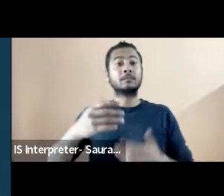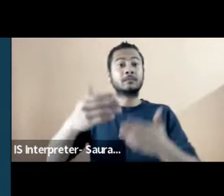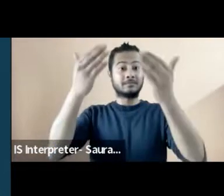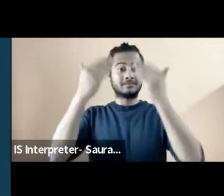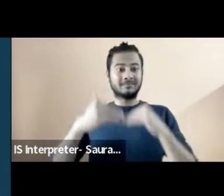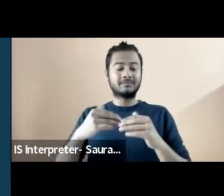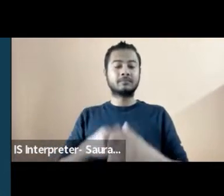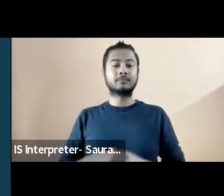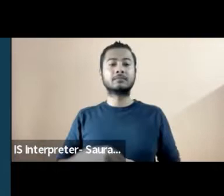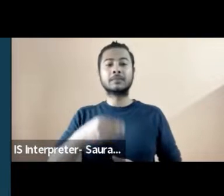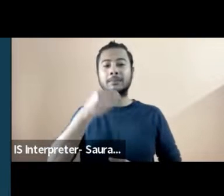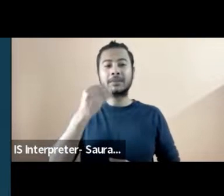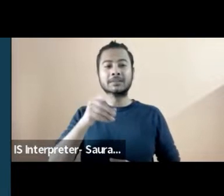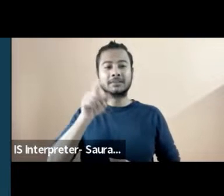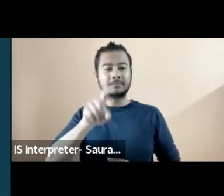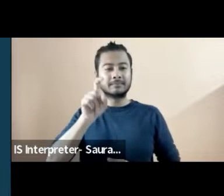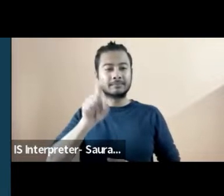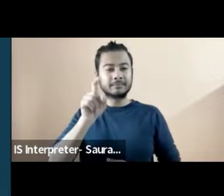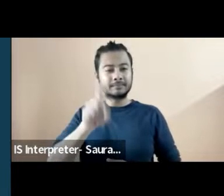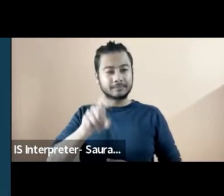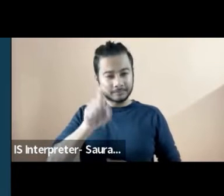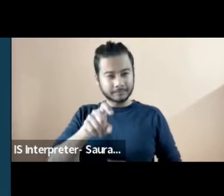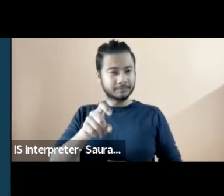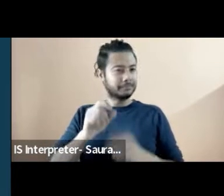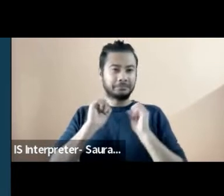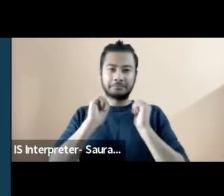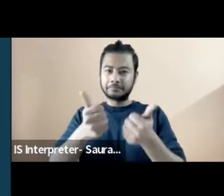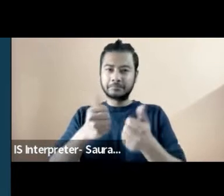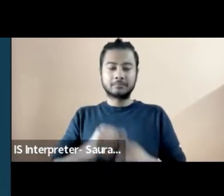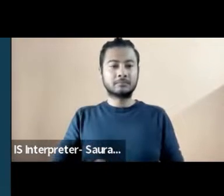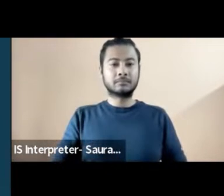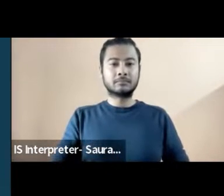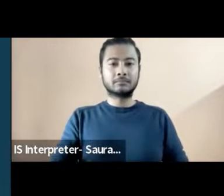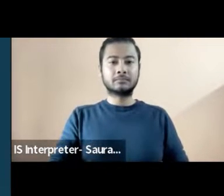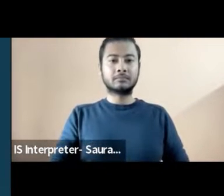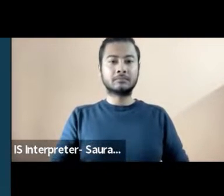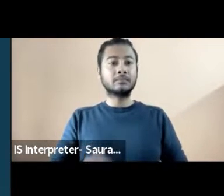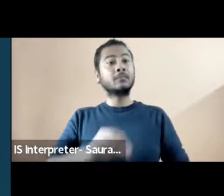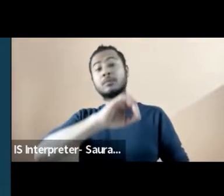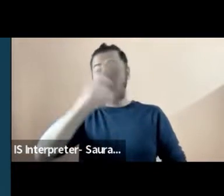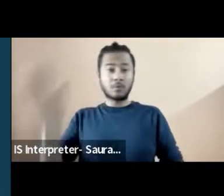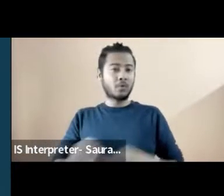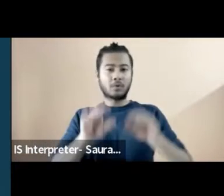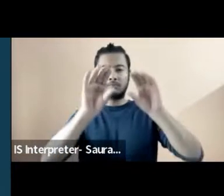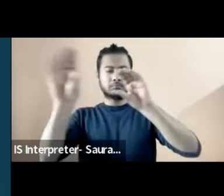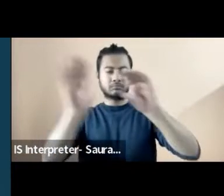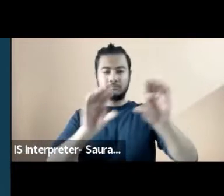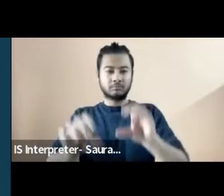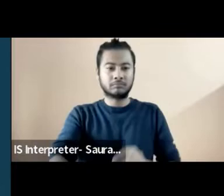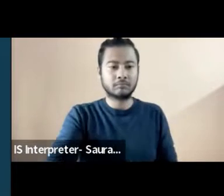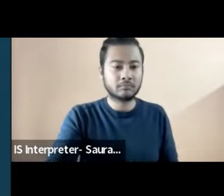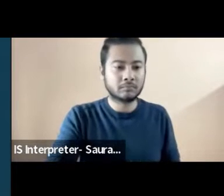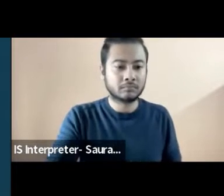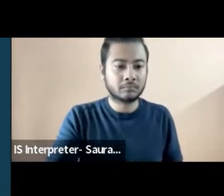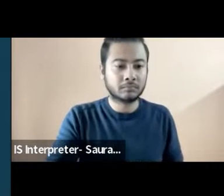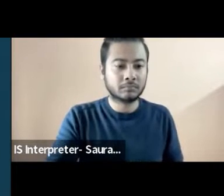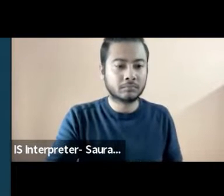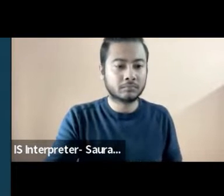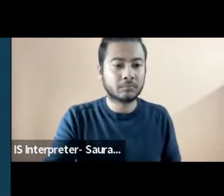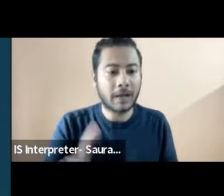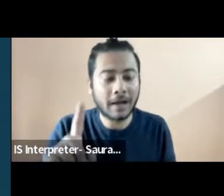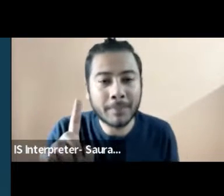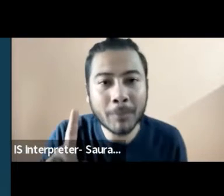click all the sections together. It's okay, so that everything gets displayed at once and I can go through everything together. Thank